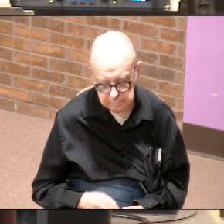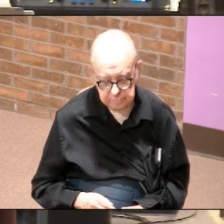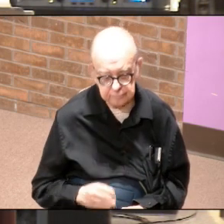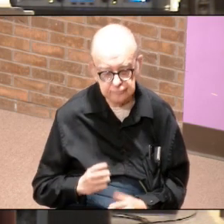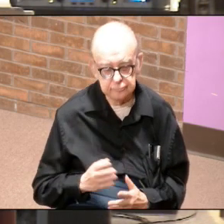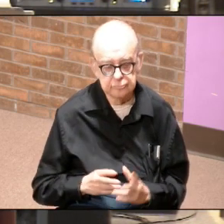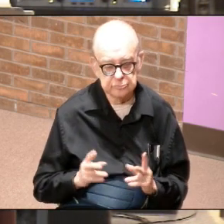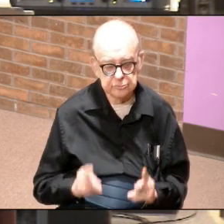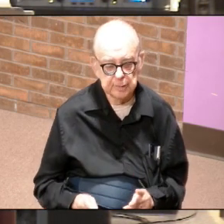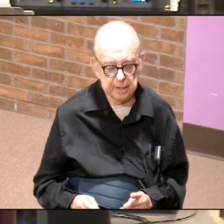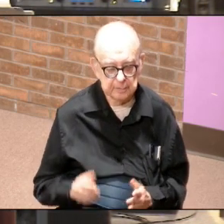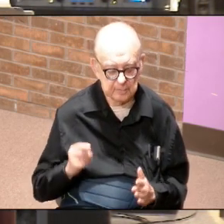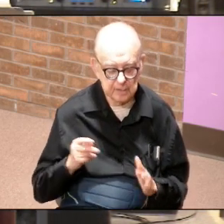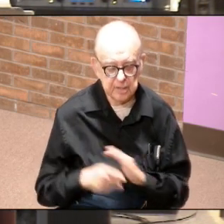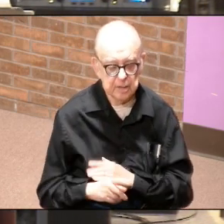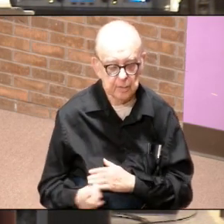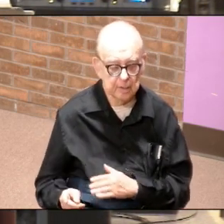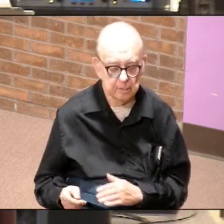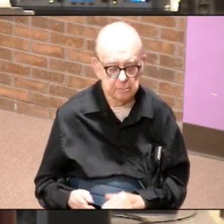Somebody took their life.